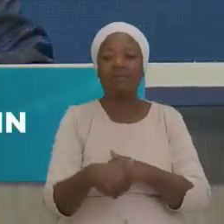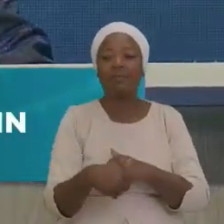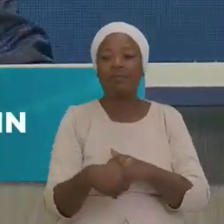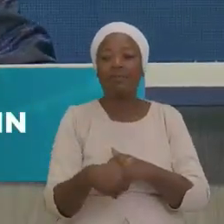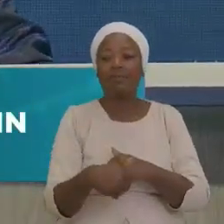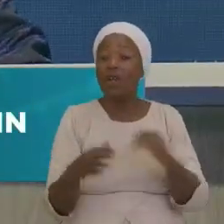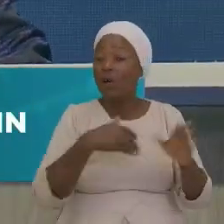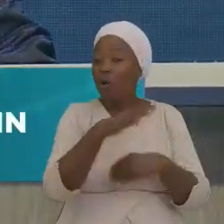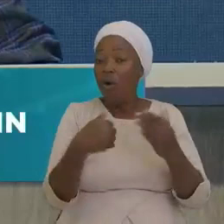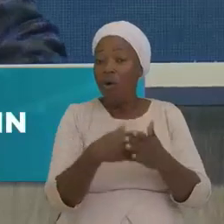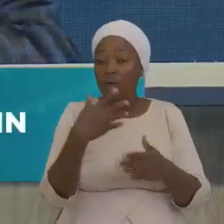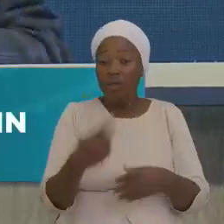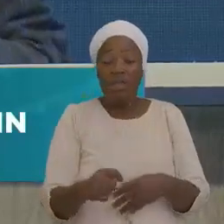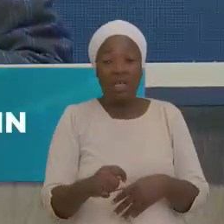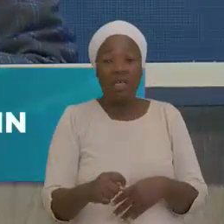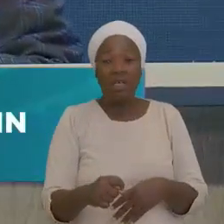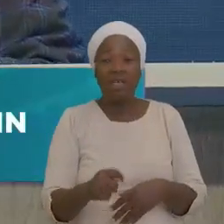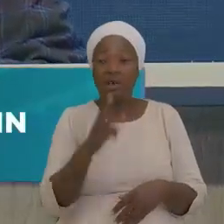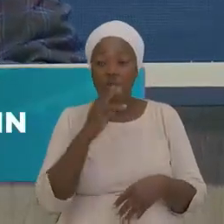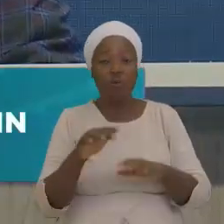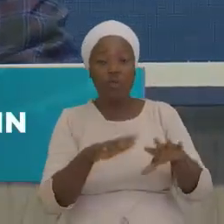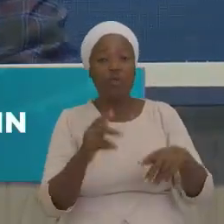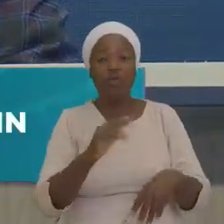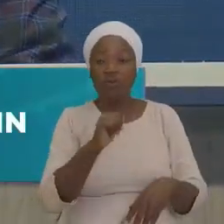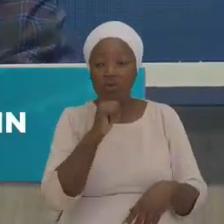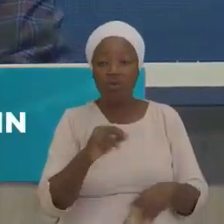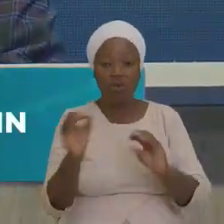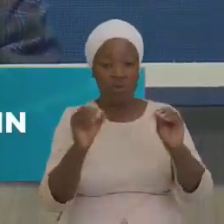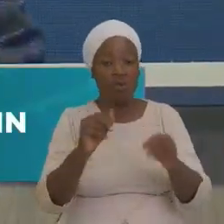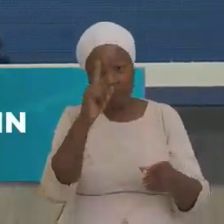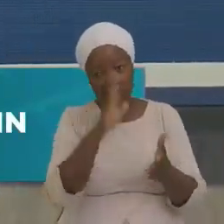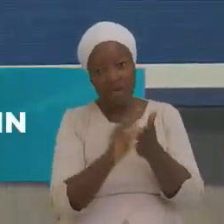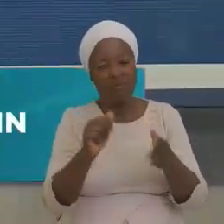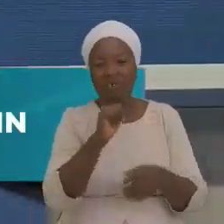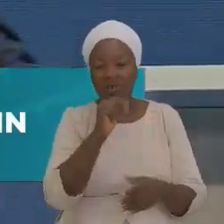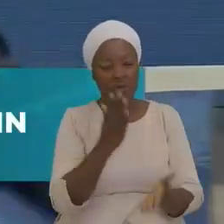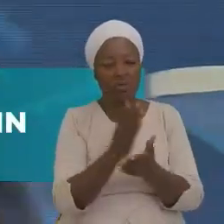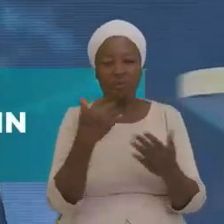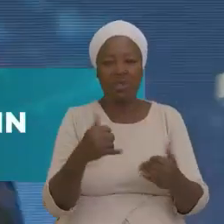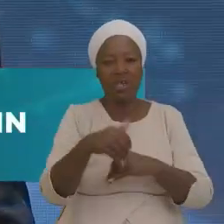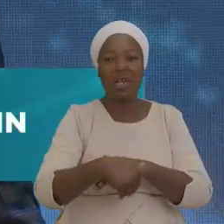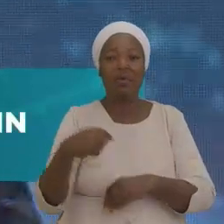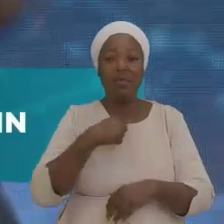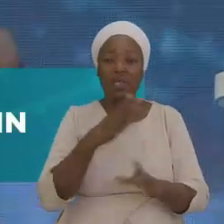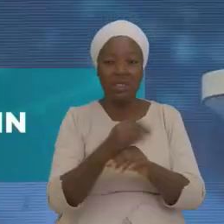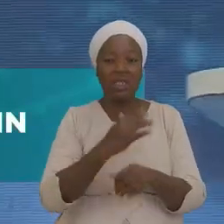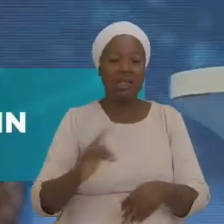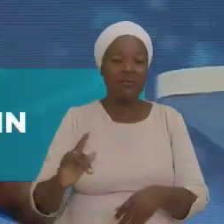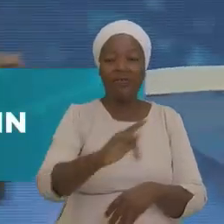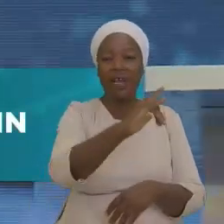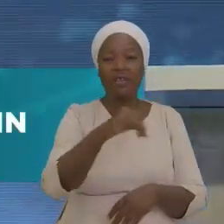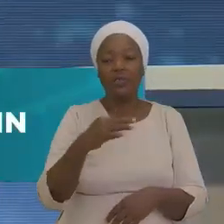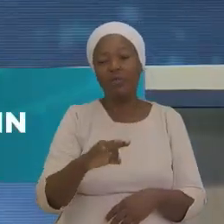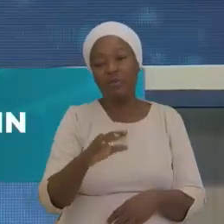All the ocean of unbelief will not stop you tonight. We're taking a flight of